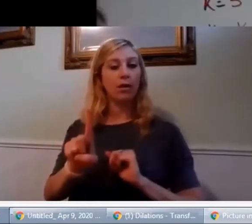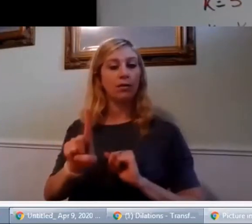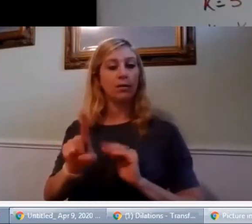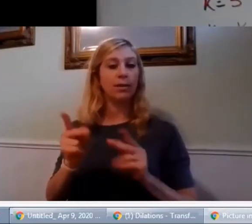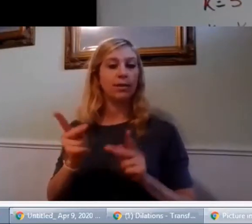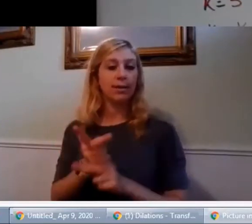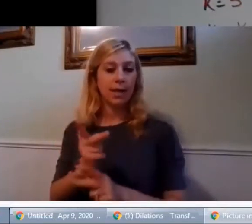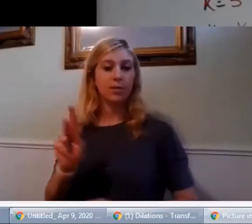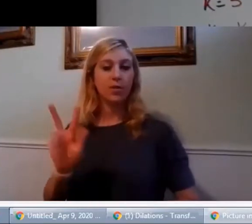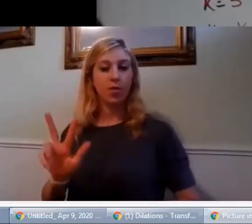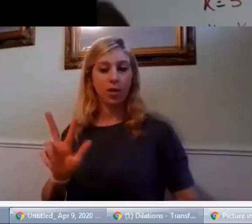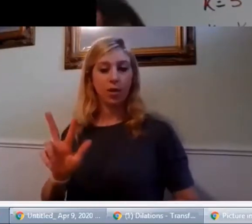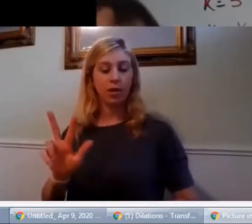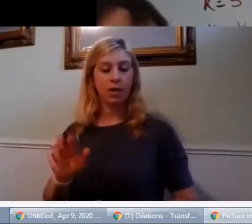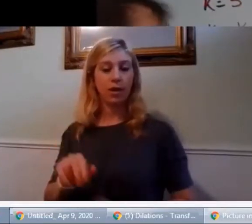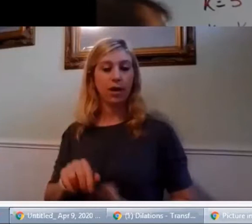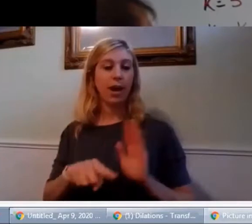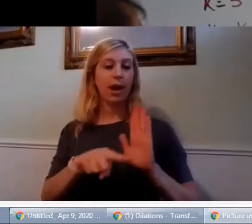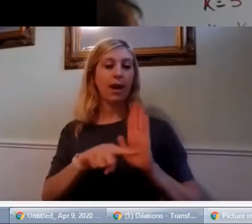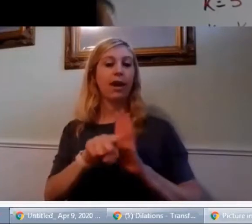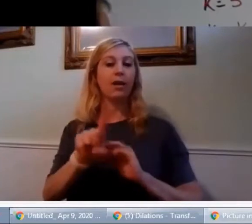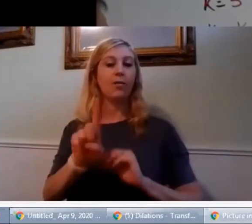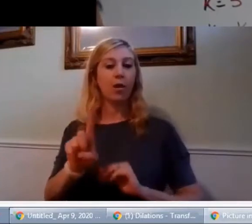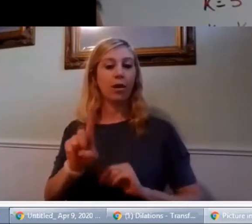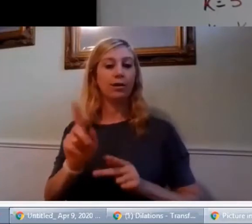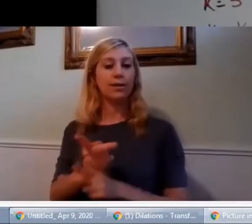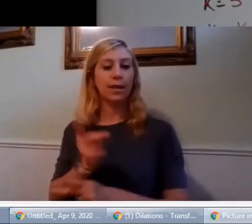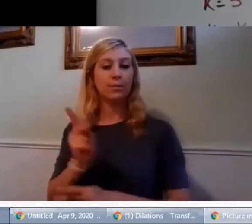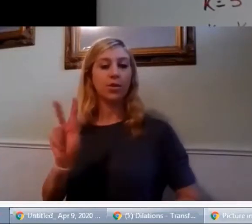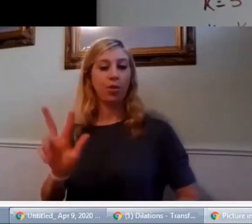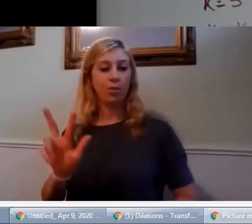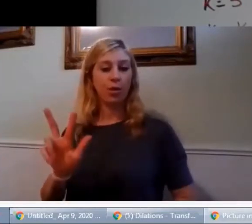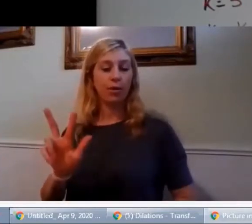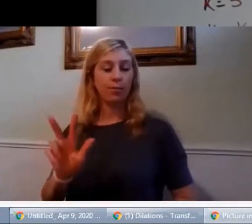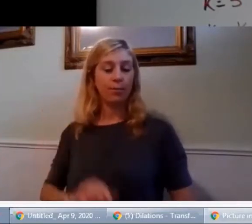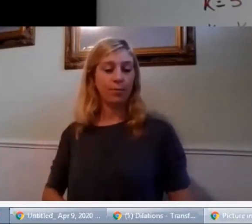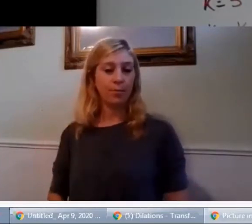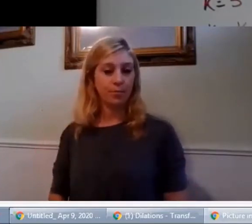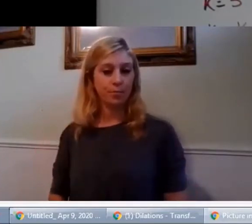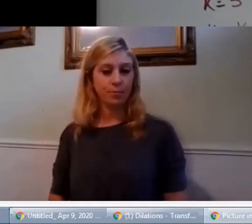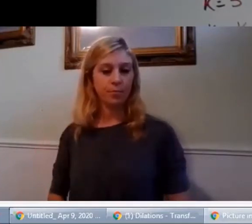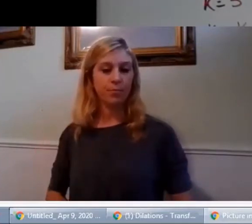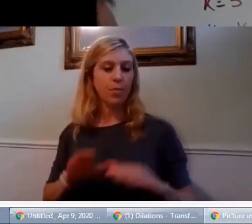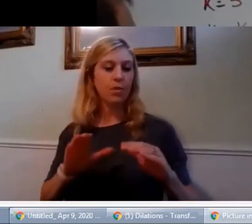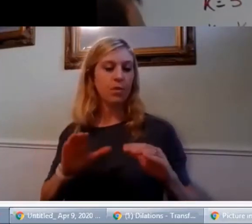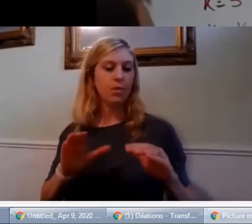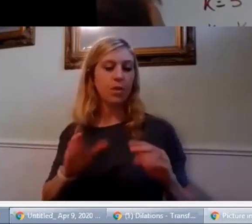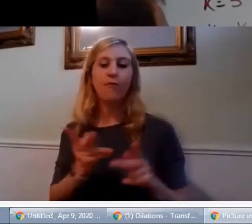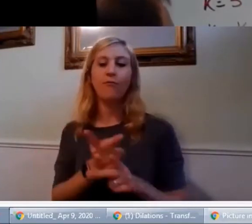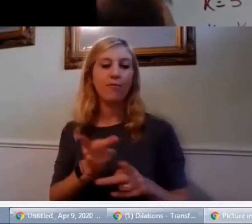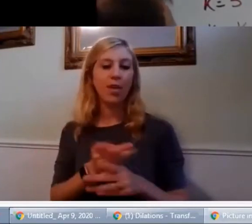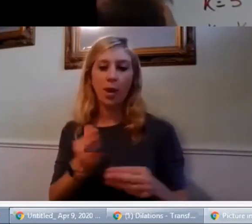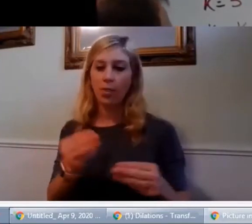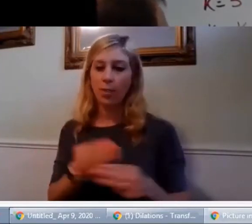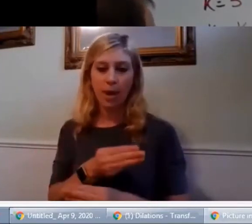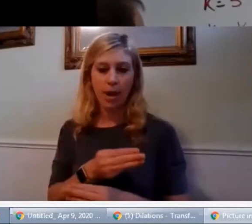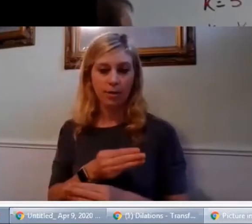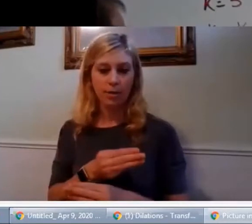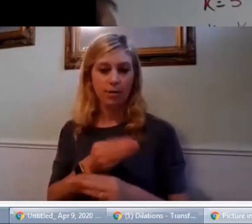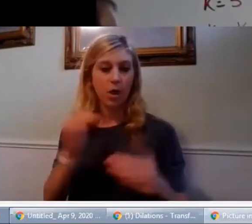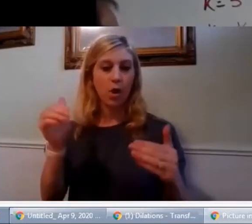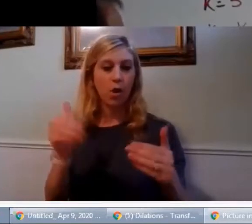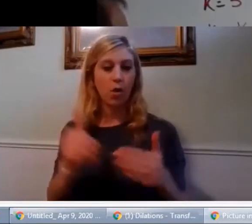3. Then we just do the math. So our new order pair for f here, this is f